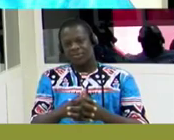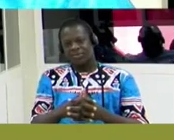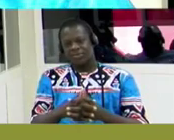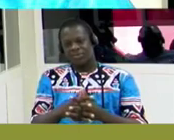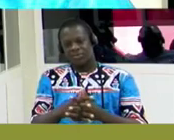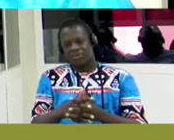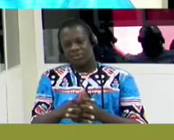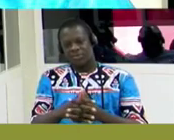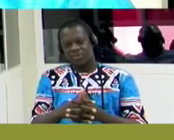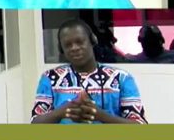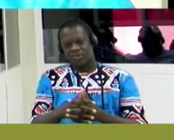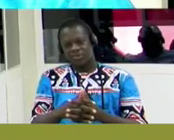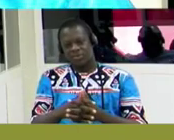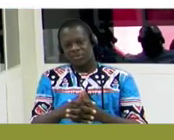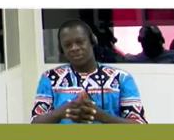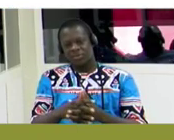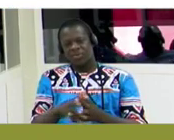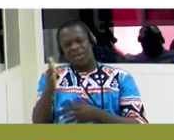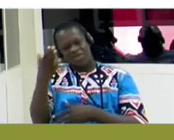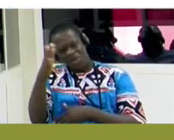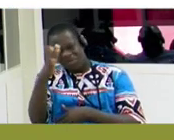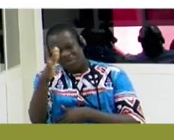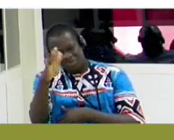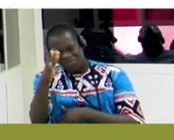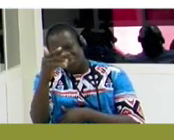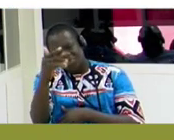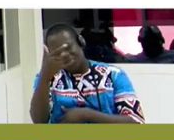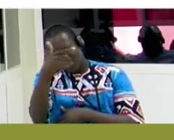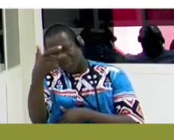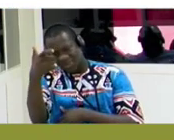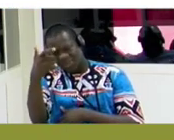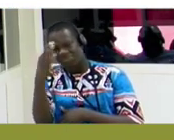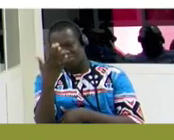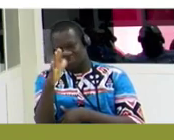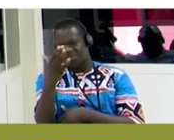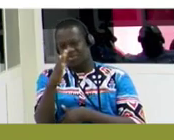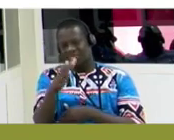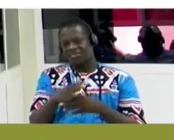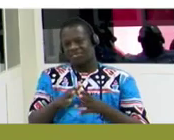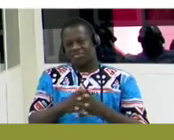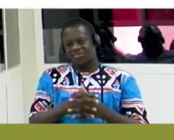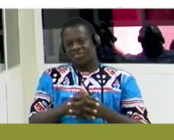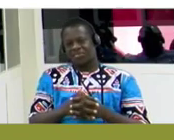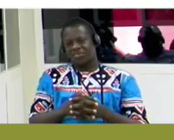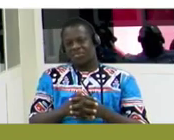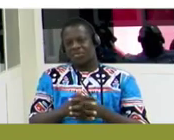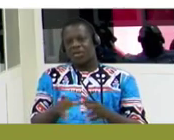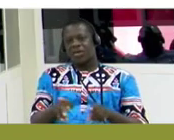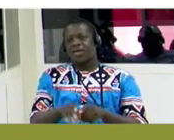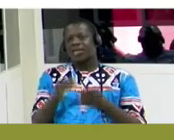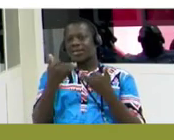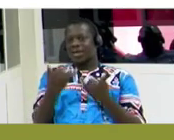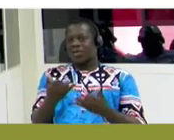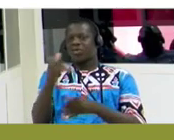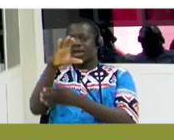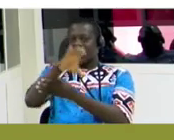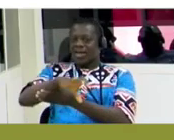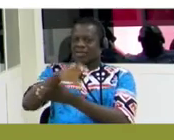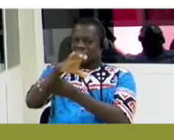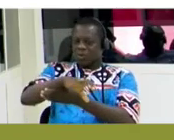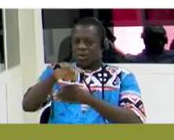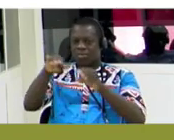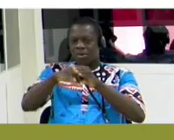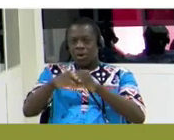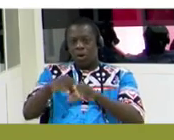Surely. Maybe 70, I can say maybe. Okay. And the council members, did they